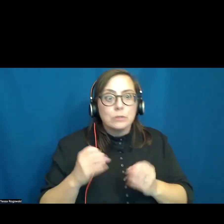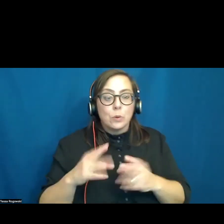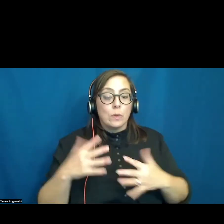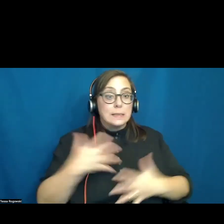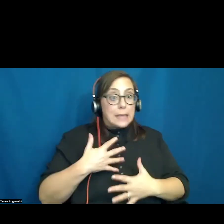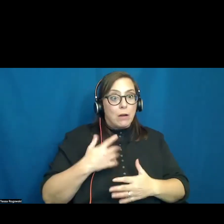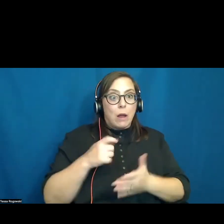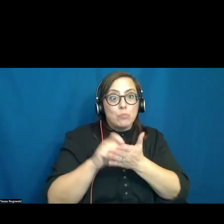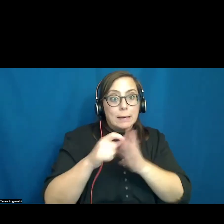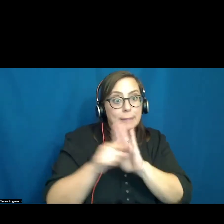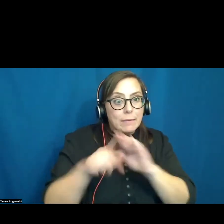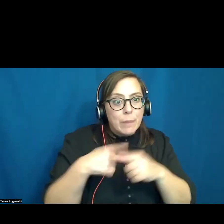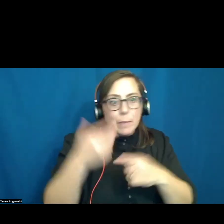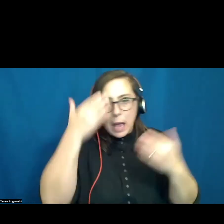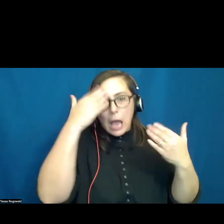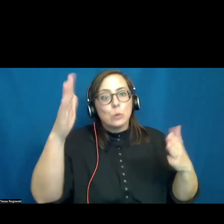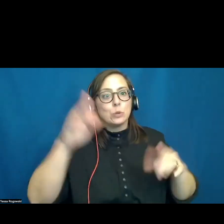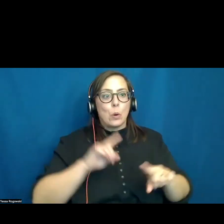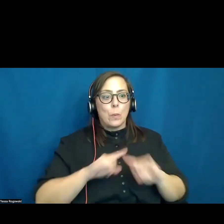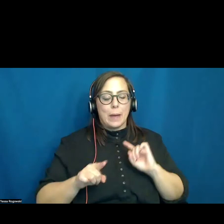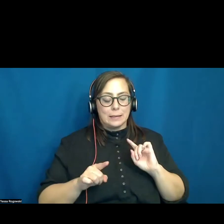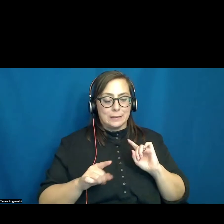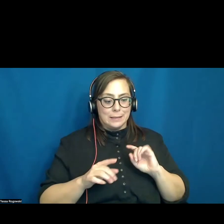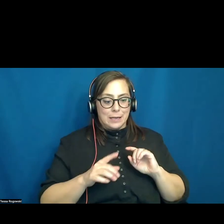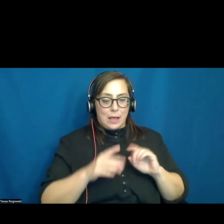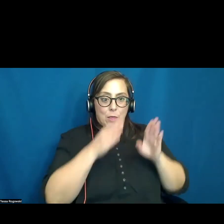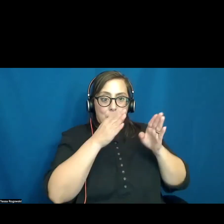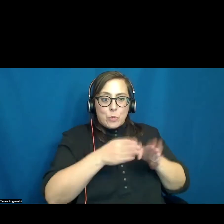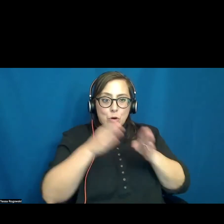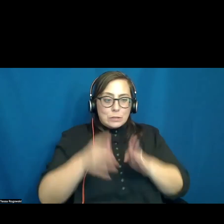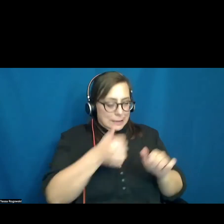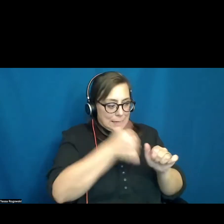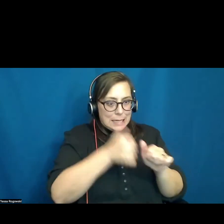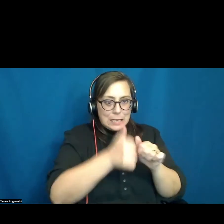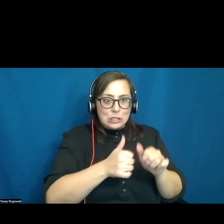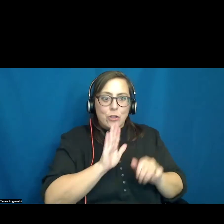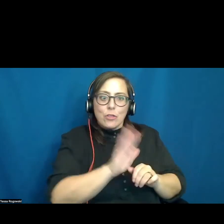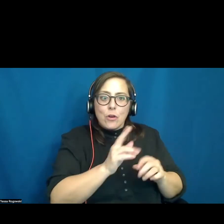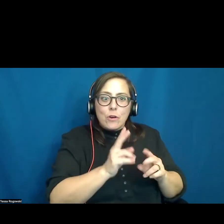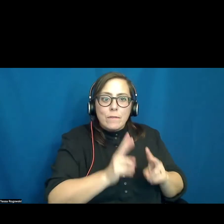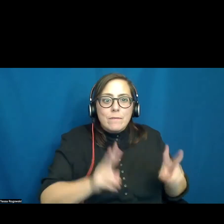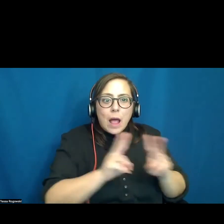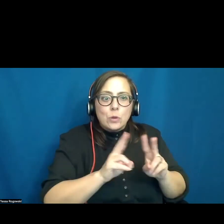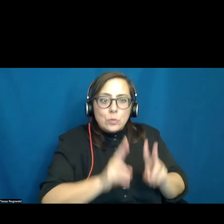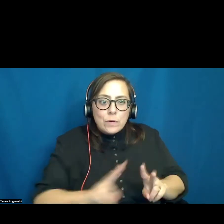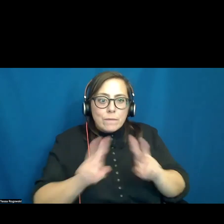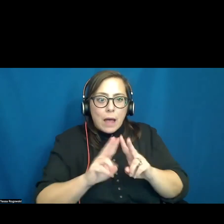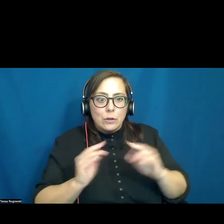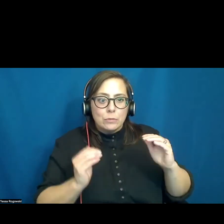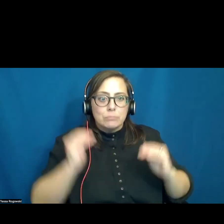I say that about this like hierarchy of like the value of a person, whereas someone who was, other